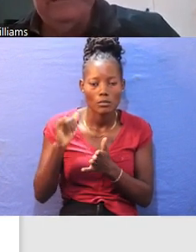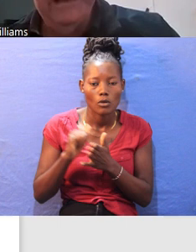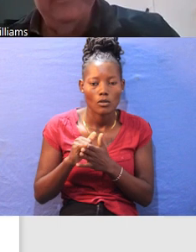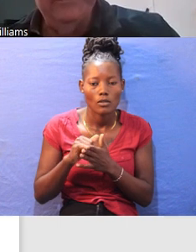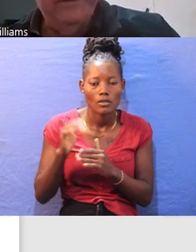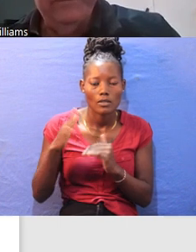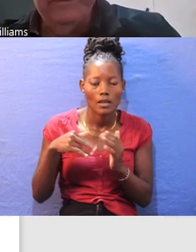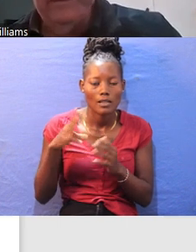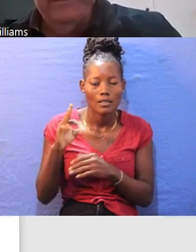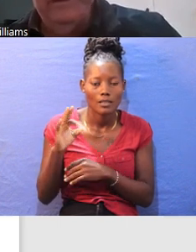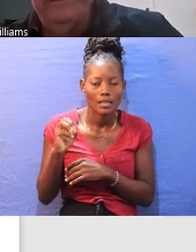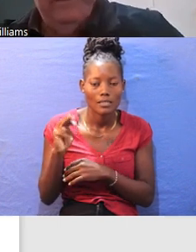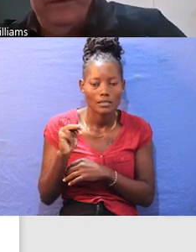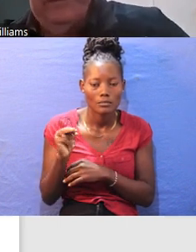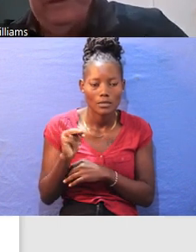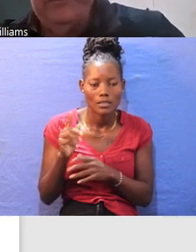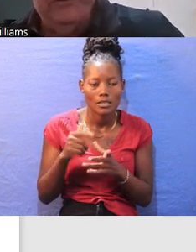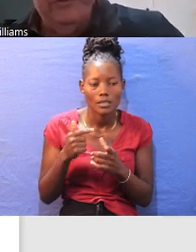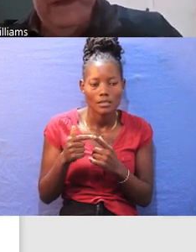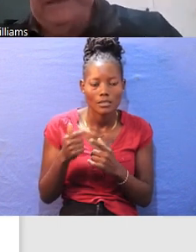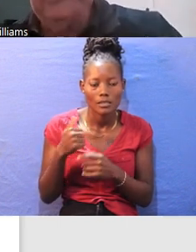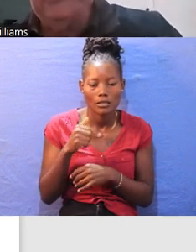we've seen that with, when I was at